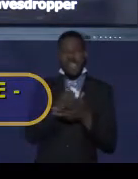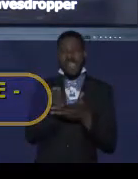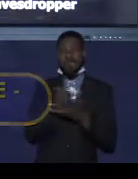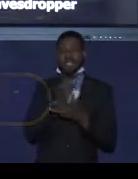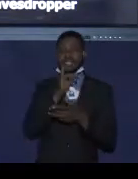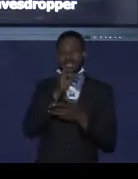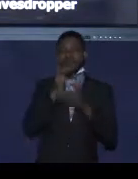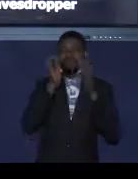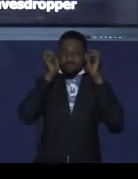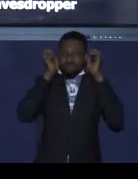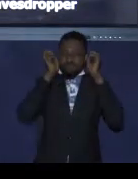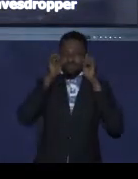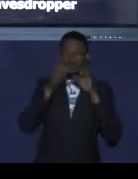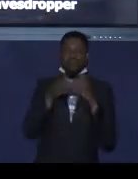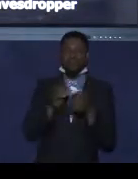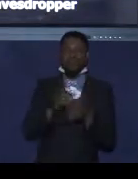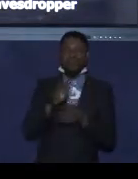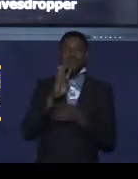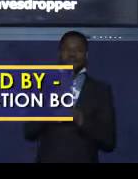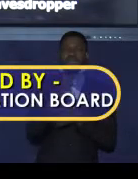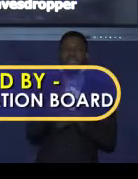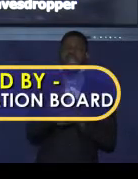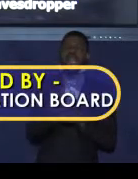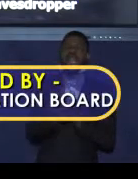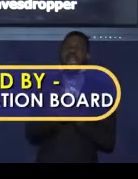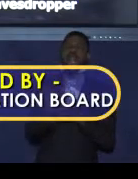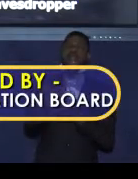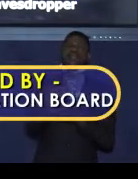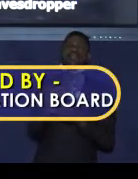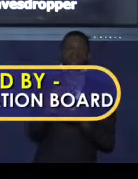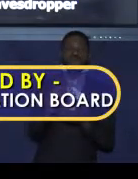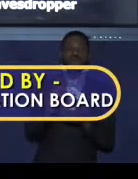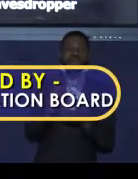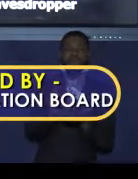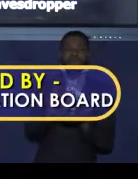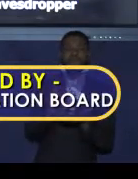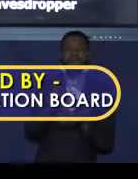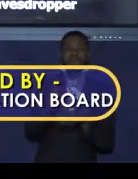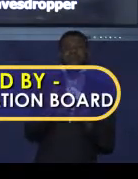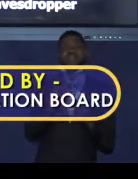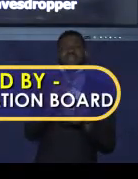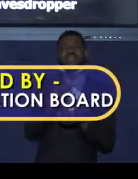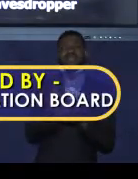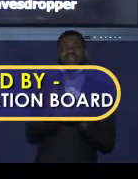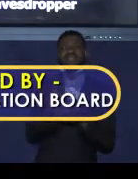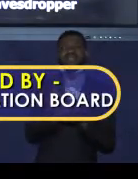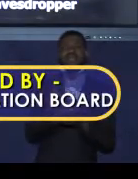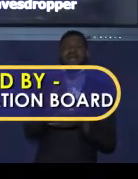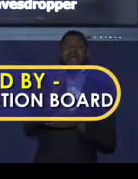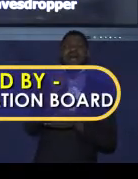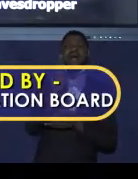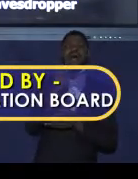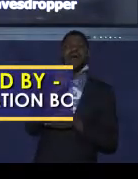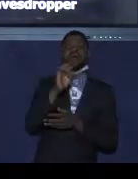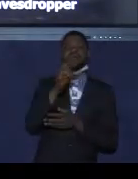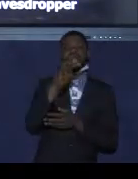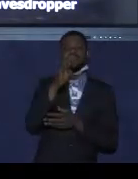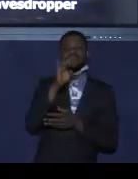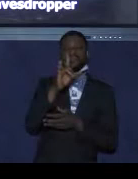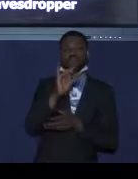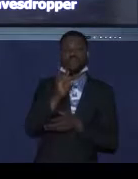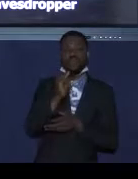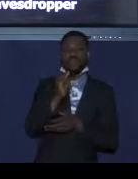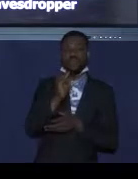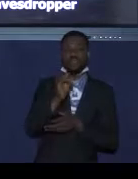read and write. Number 4, a collection of poems. What is that?